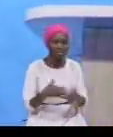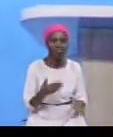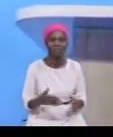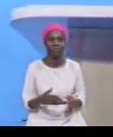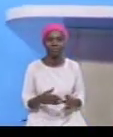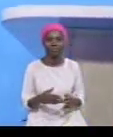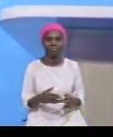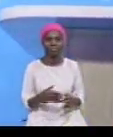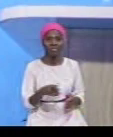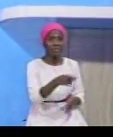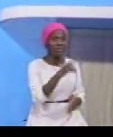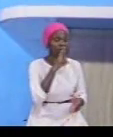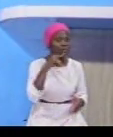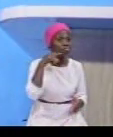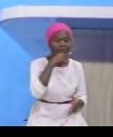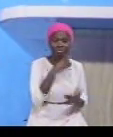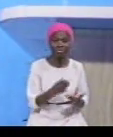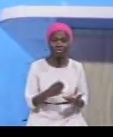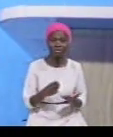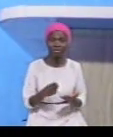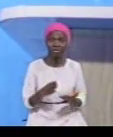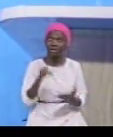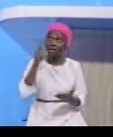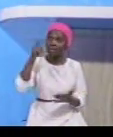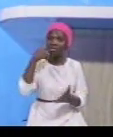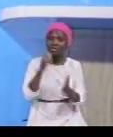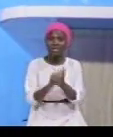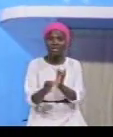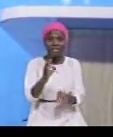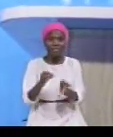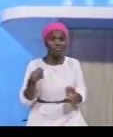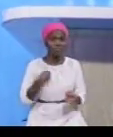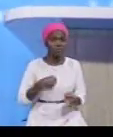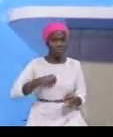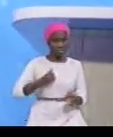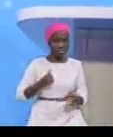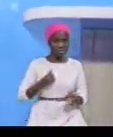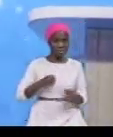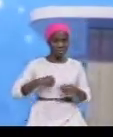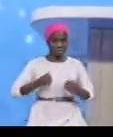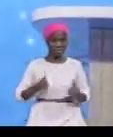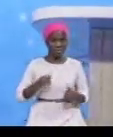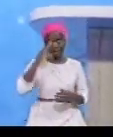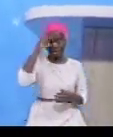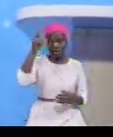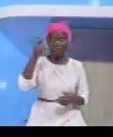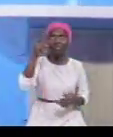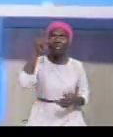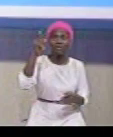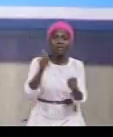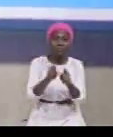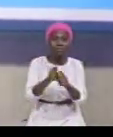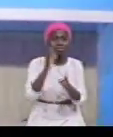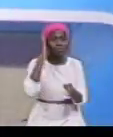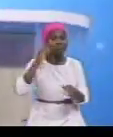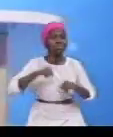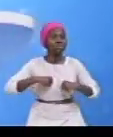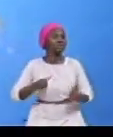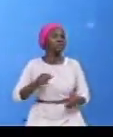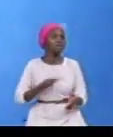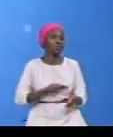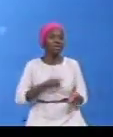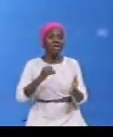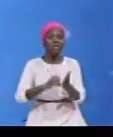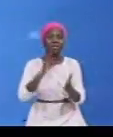says, if we deny him, he also will deny us. It's the